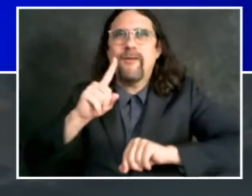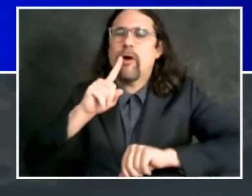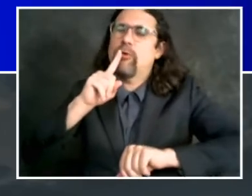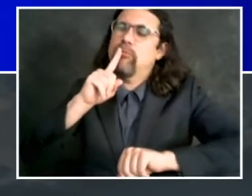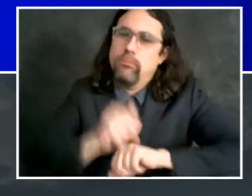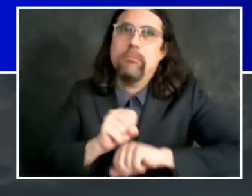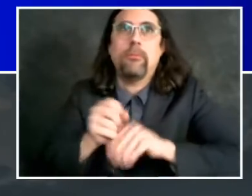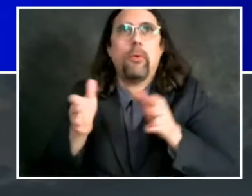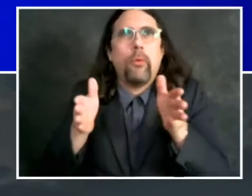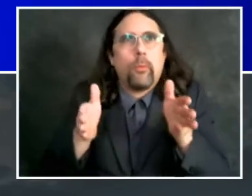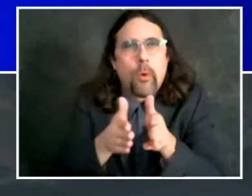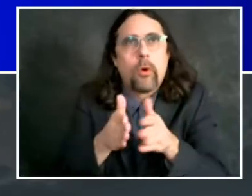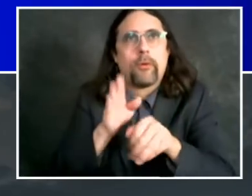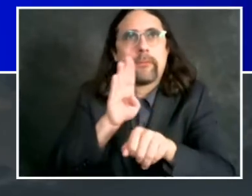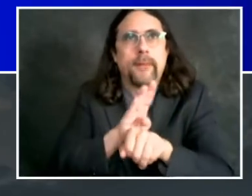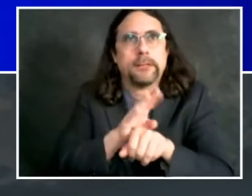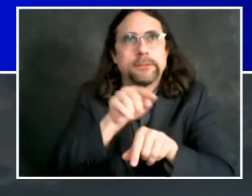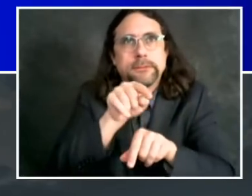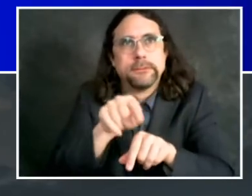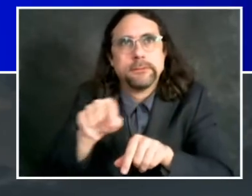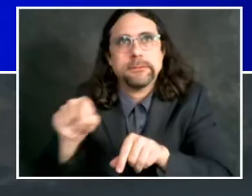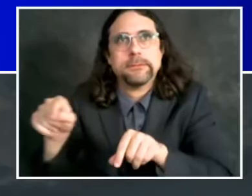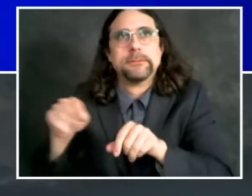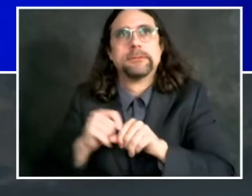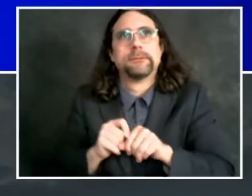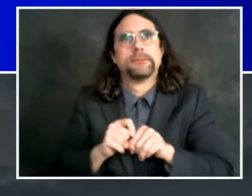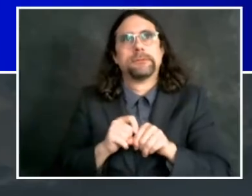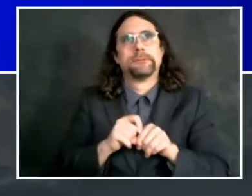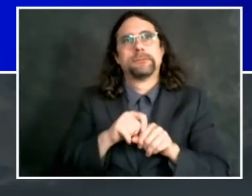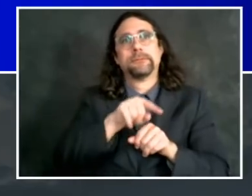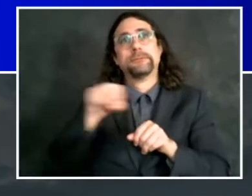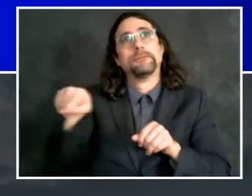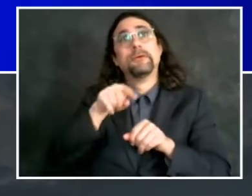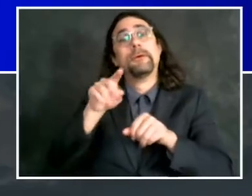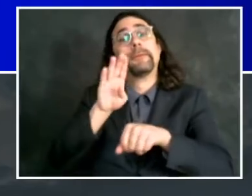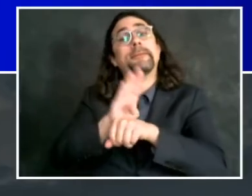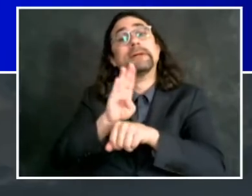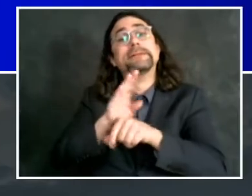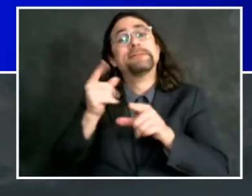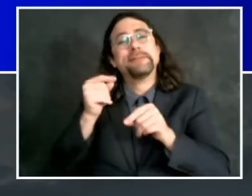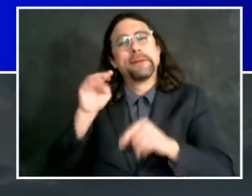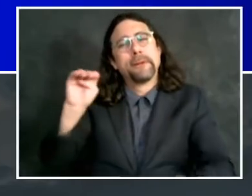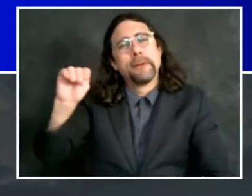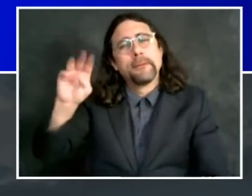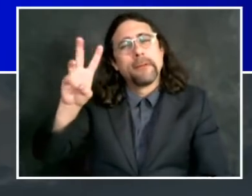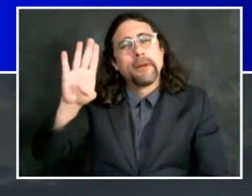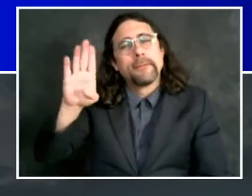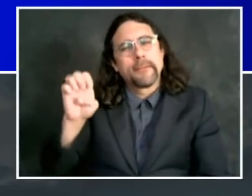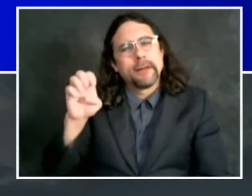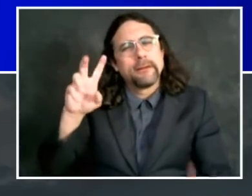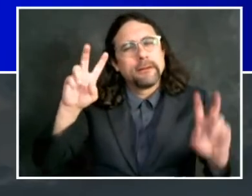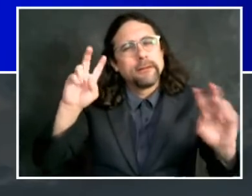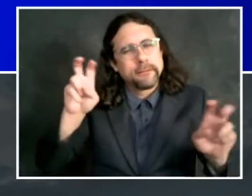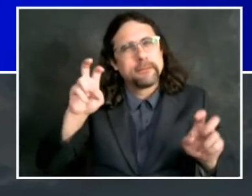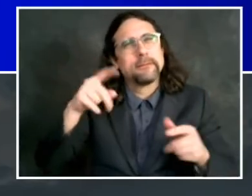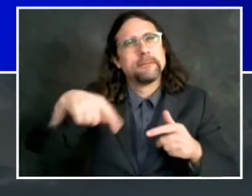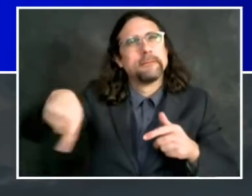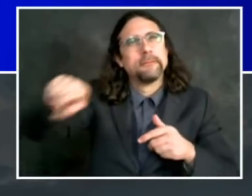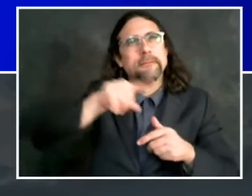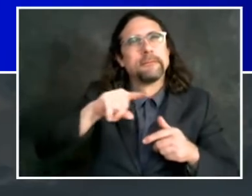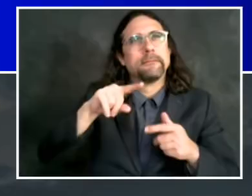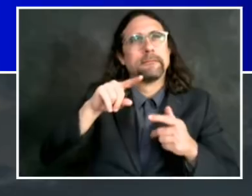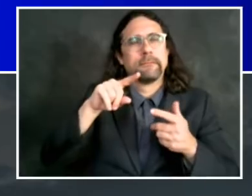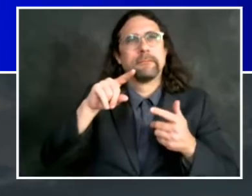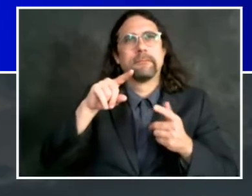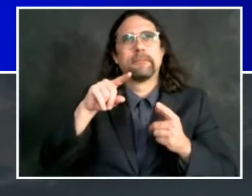businesses, businesses in communities of color. A lot was done to improve the program. So $310 billion, an astounding